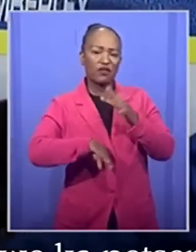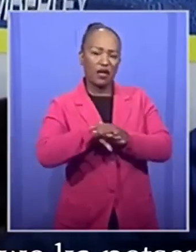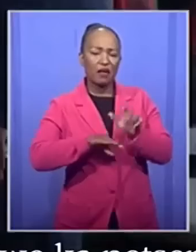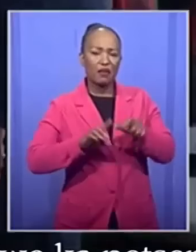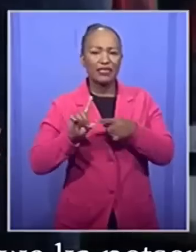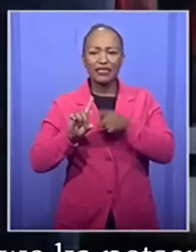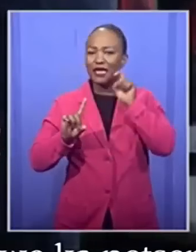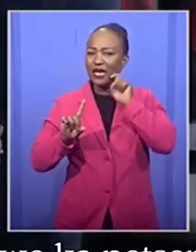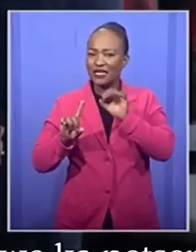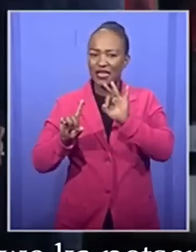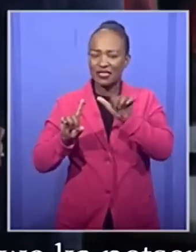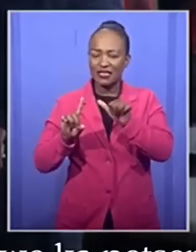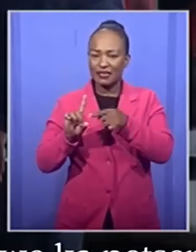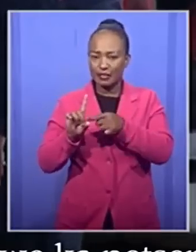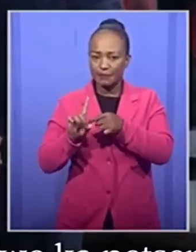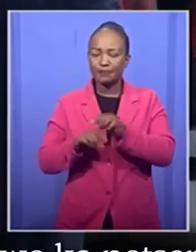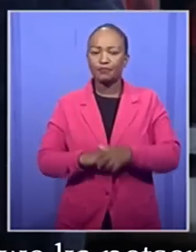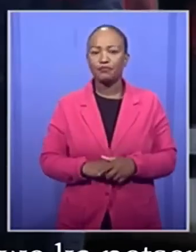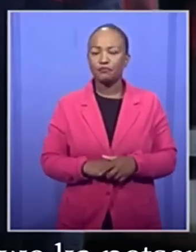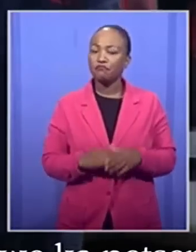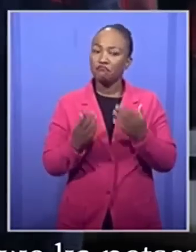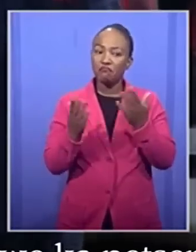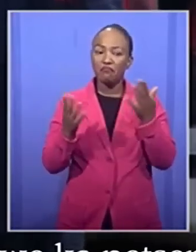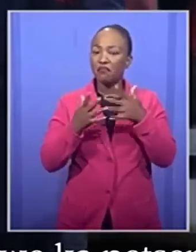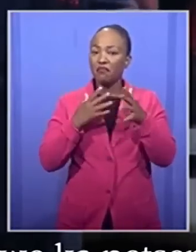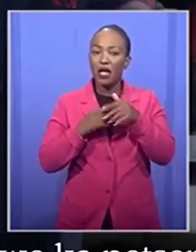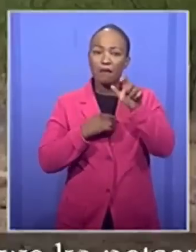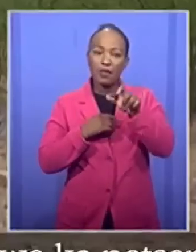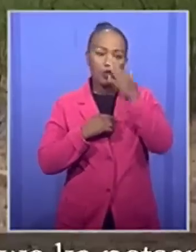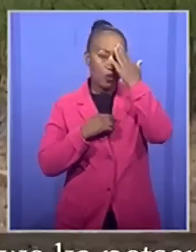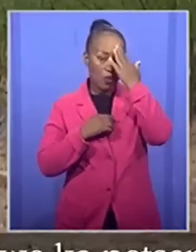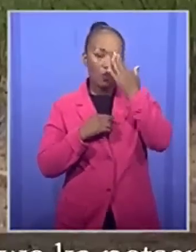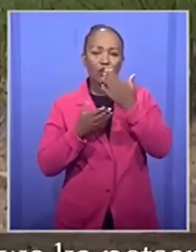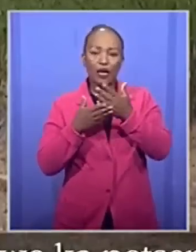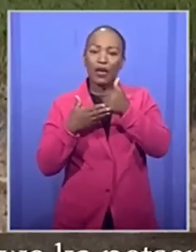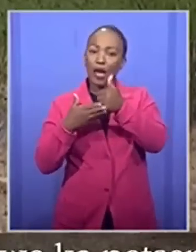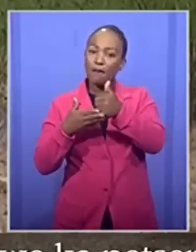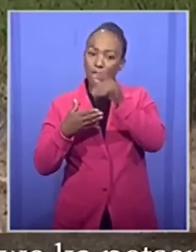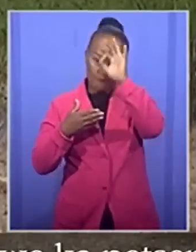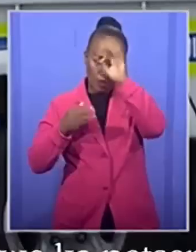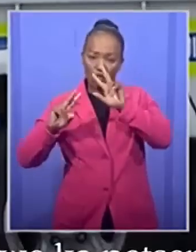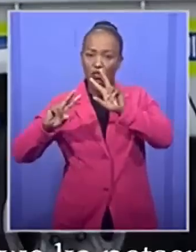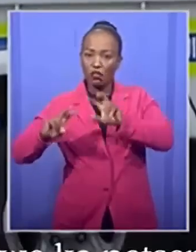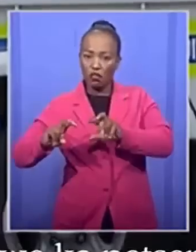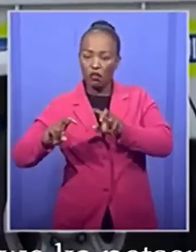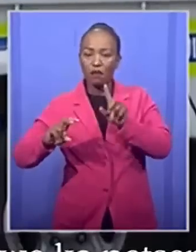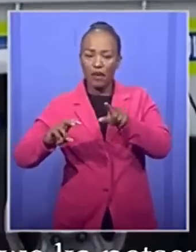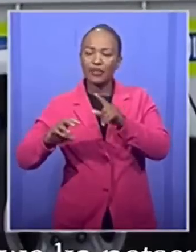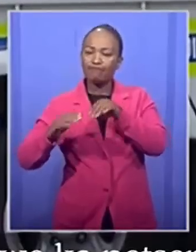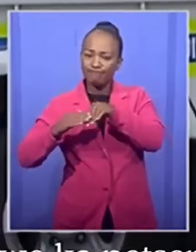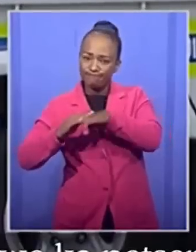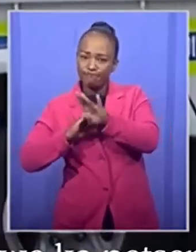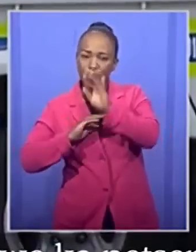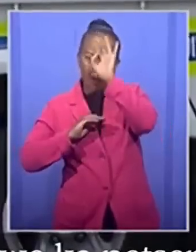man. Se boetse se ipiletsa ho mang kapa mang ya nang le lesedi ya ka thusang diphuputsong tsa sepolesa ho iteanya le sepolesa